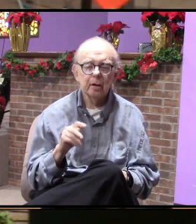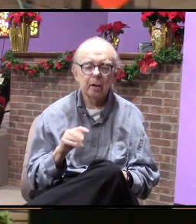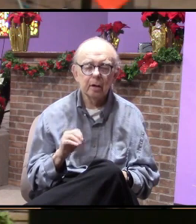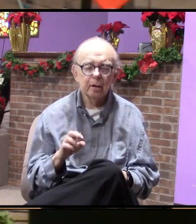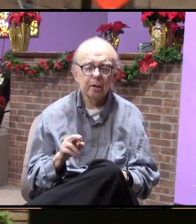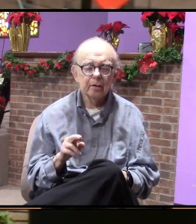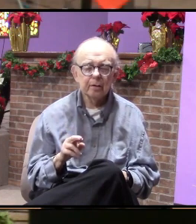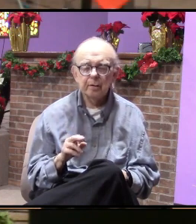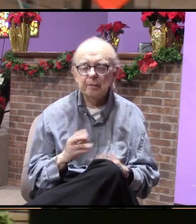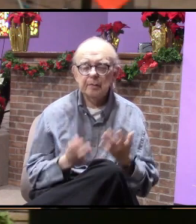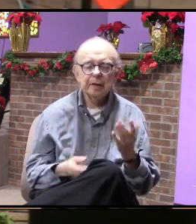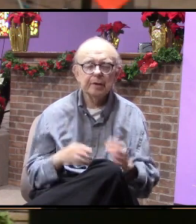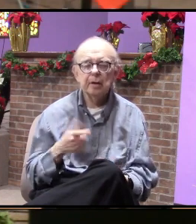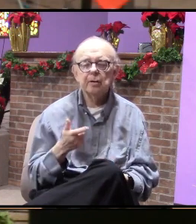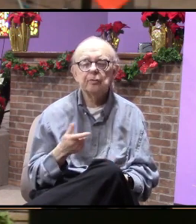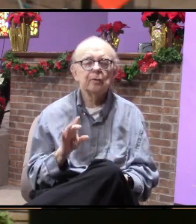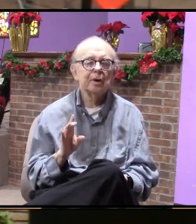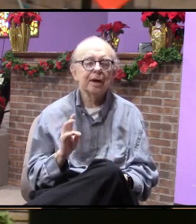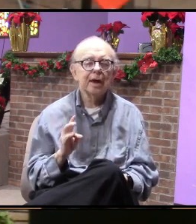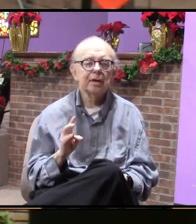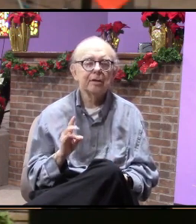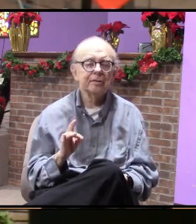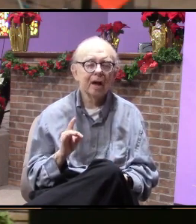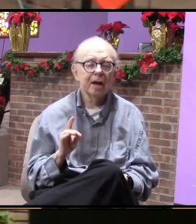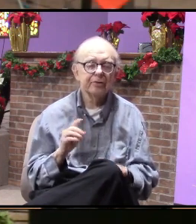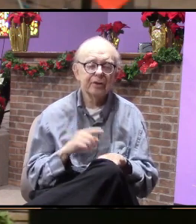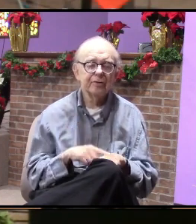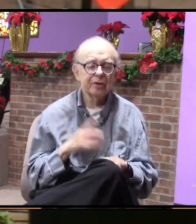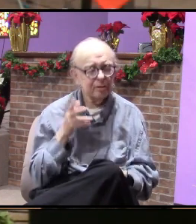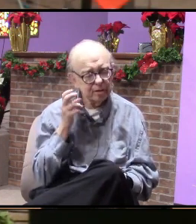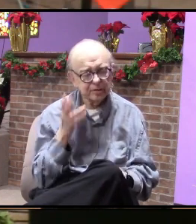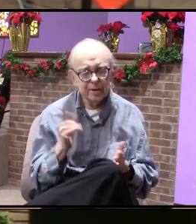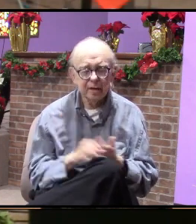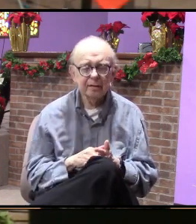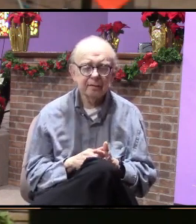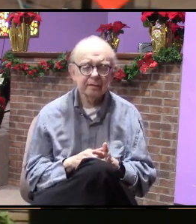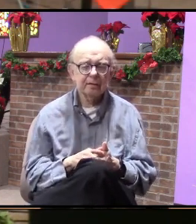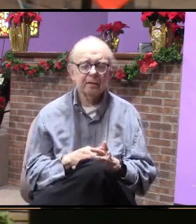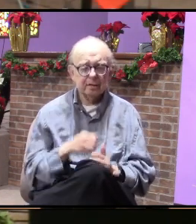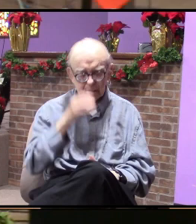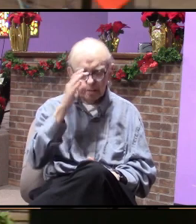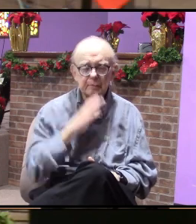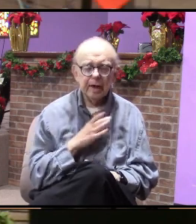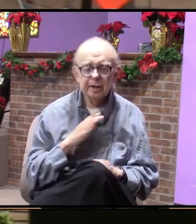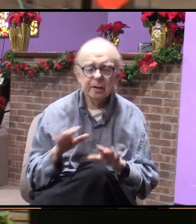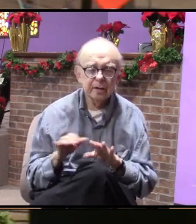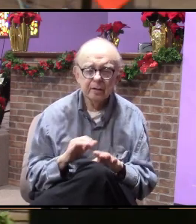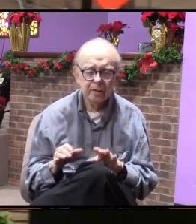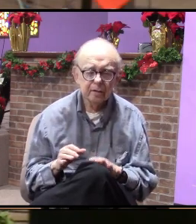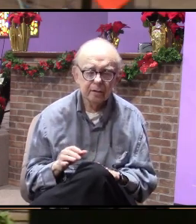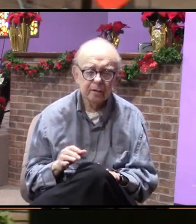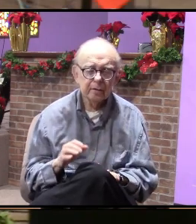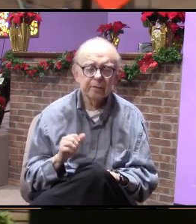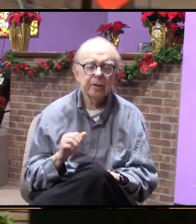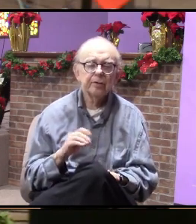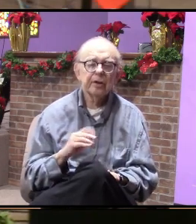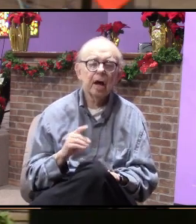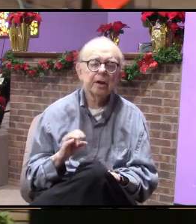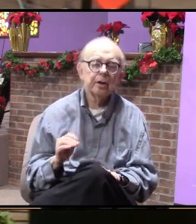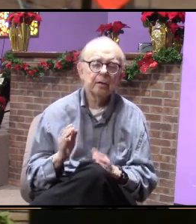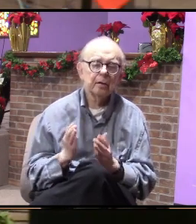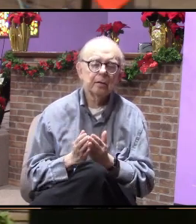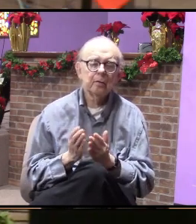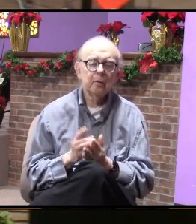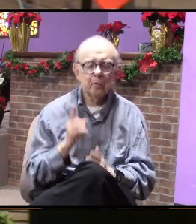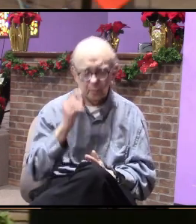put it on and drive, okay? Do you know that the guy who does the audiobook,